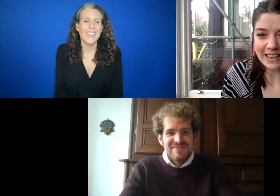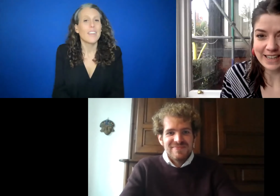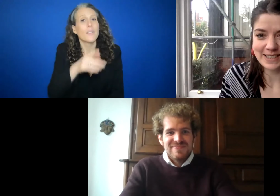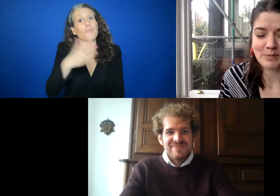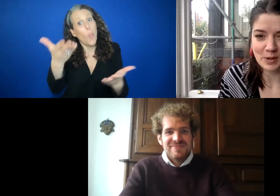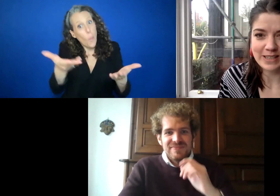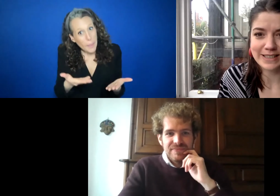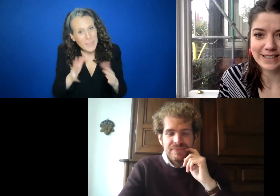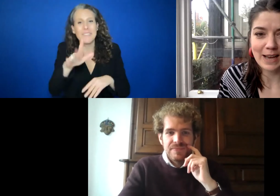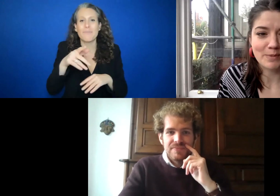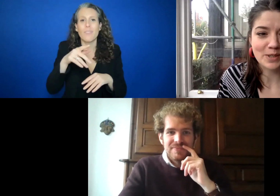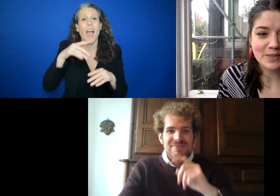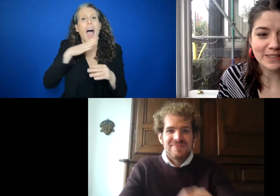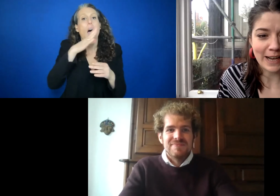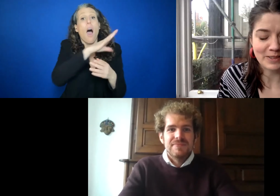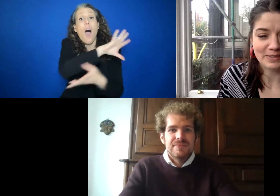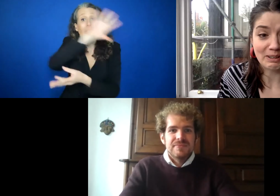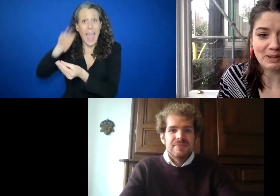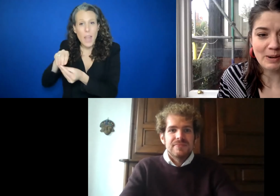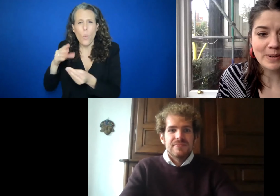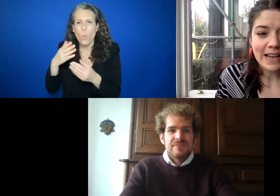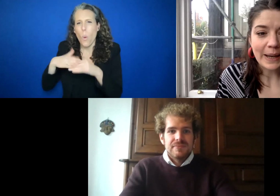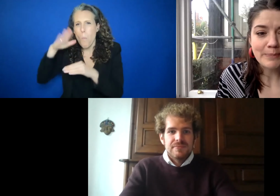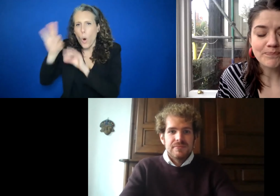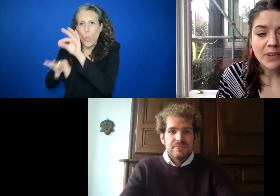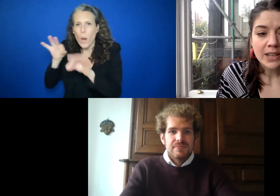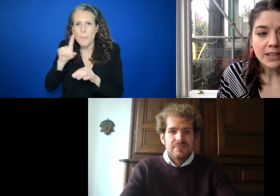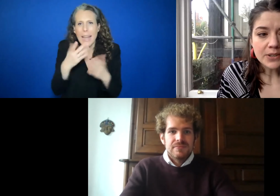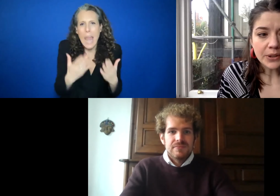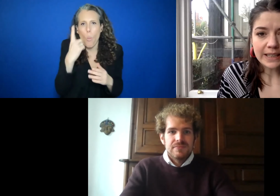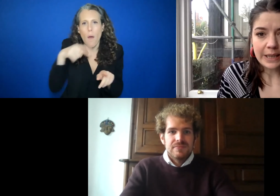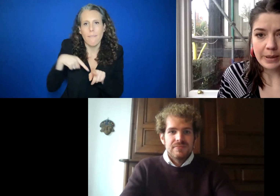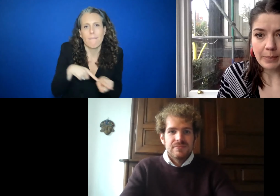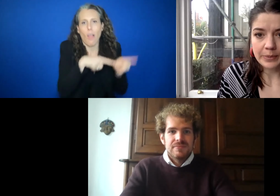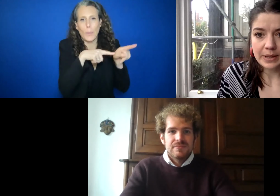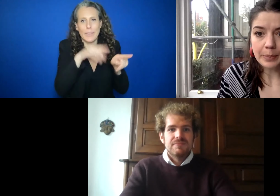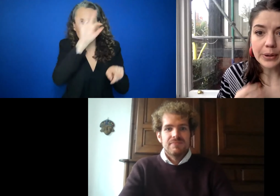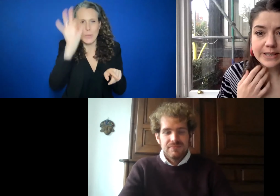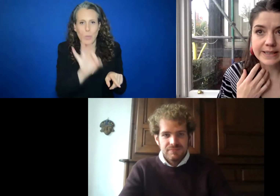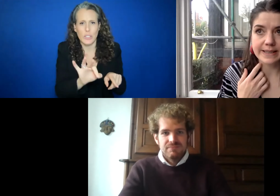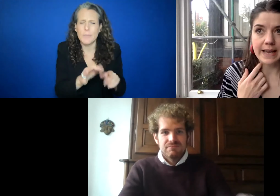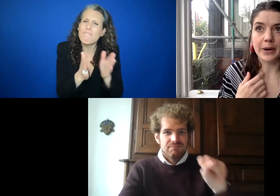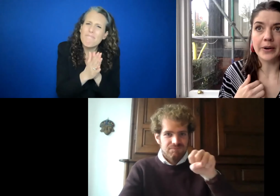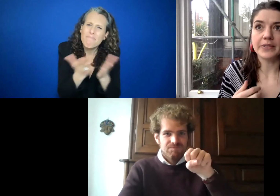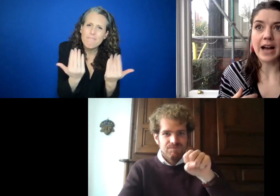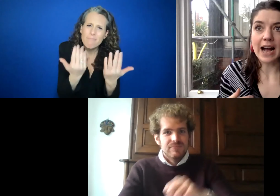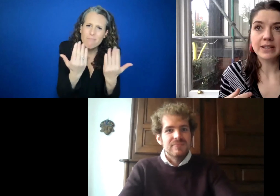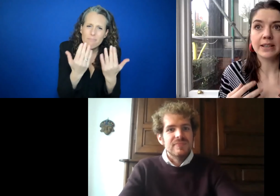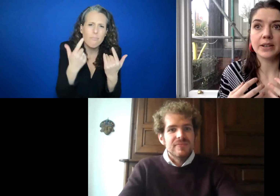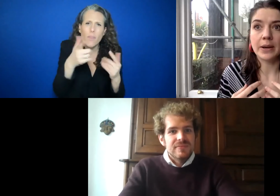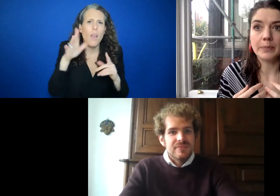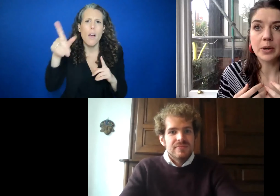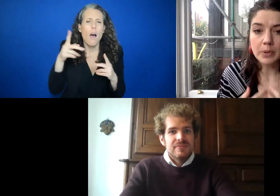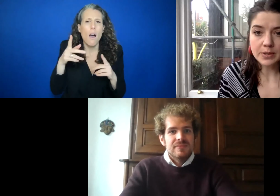come back and ask some more questions at the end, but just for now, to follow up, can you talk a little bit about the importance then of